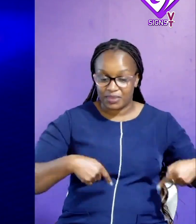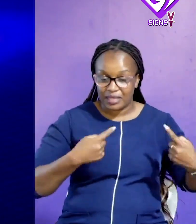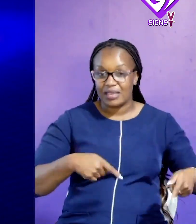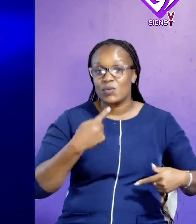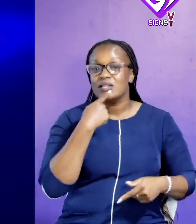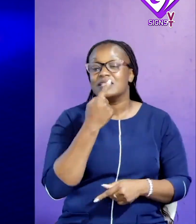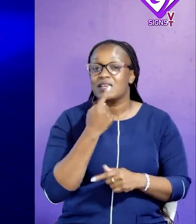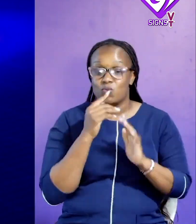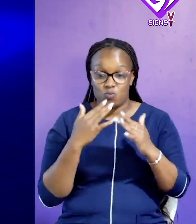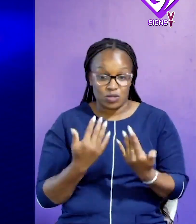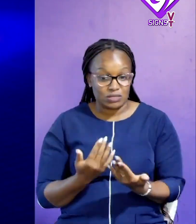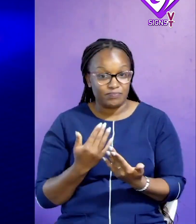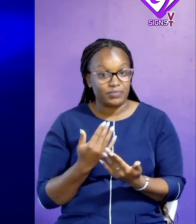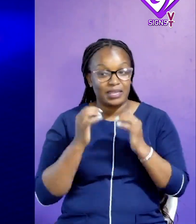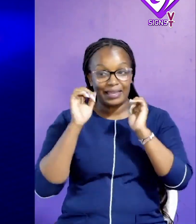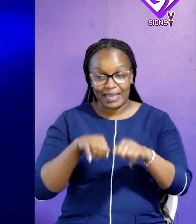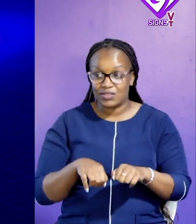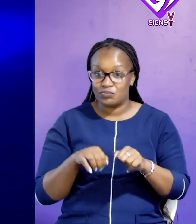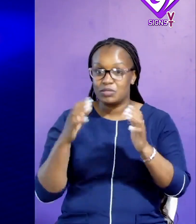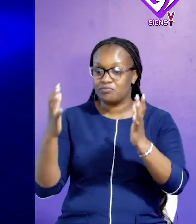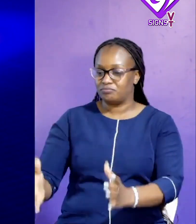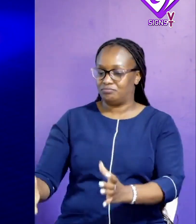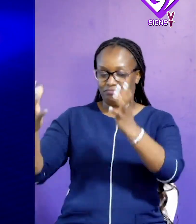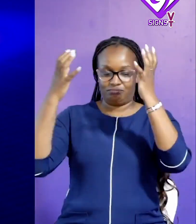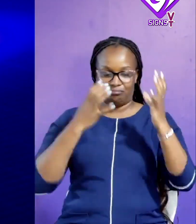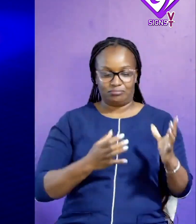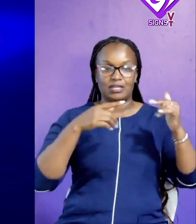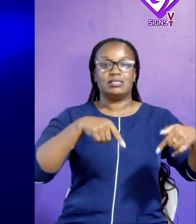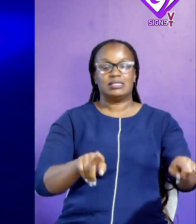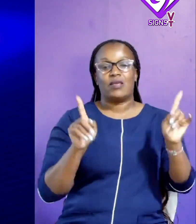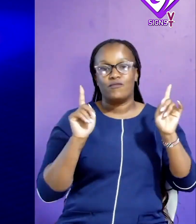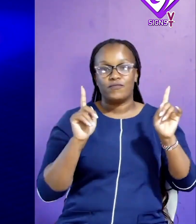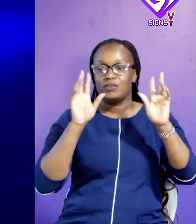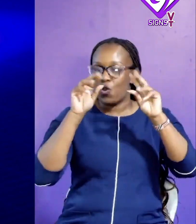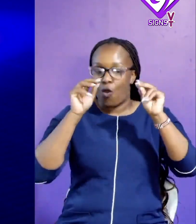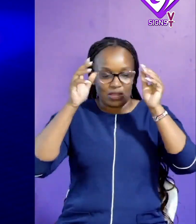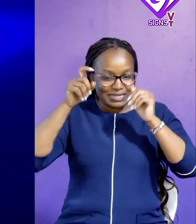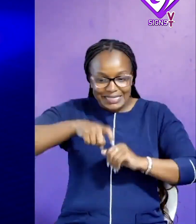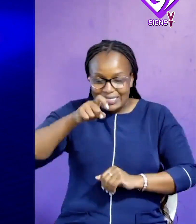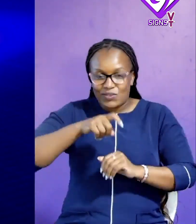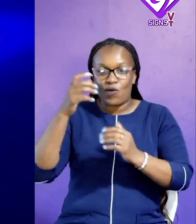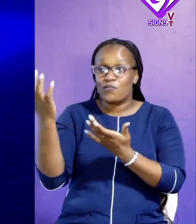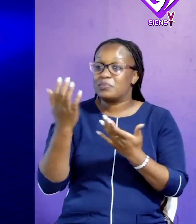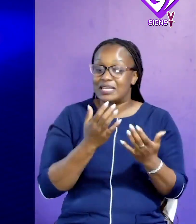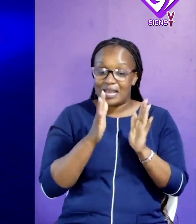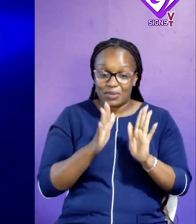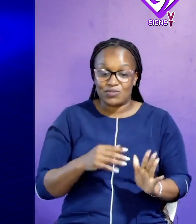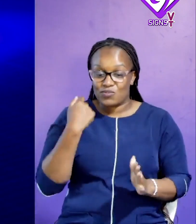hapa unaweza kuwa unajipandisha, so there is no need of bringing you somebody mwenye ana assist